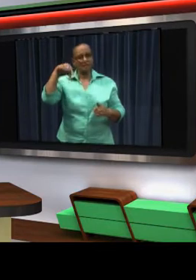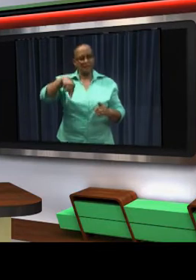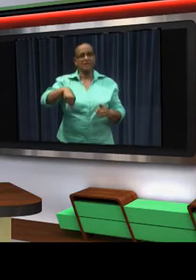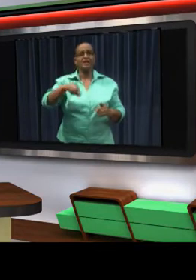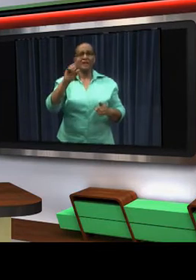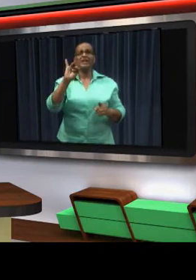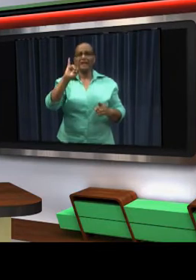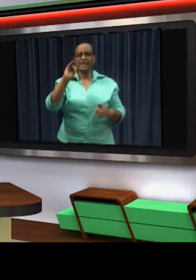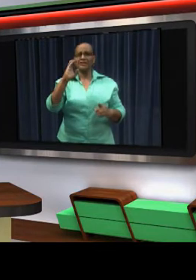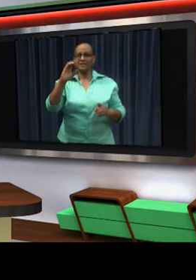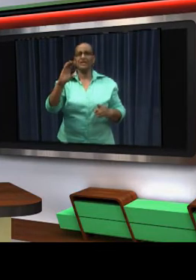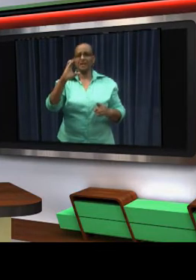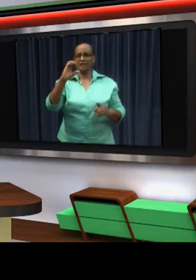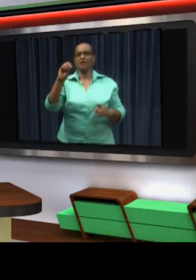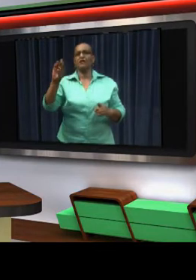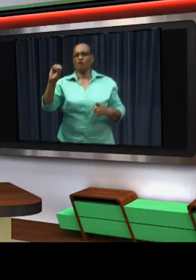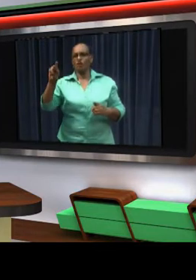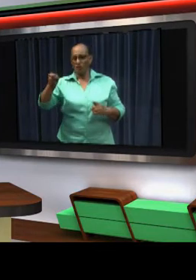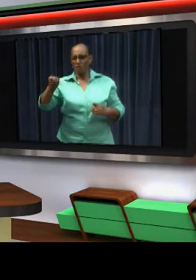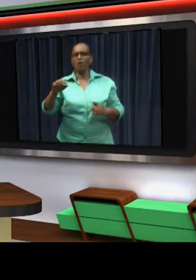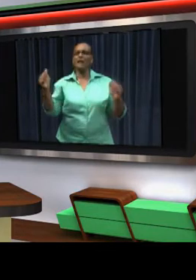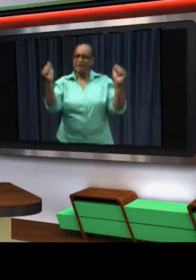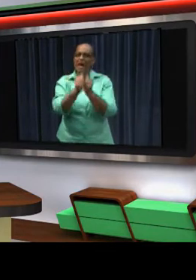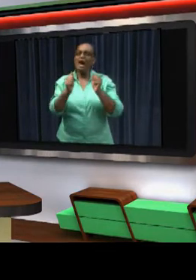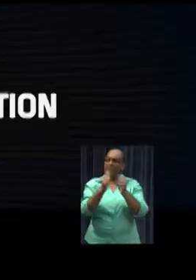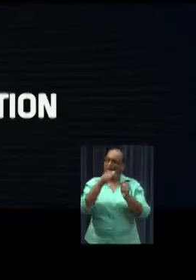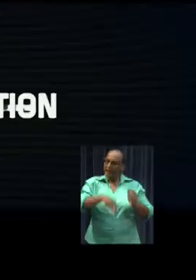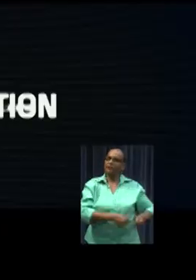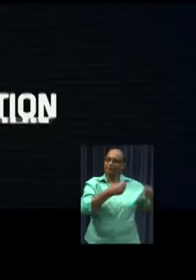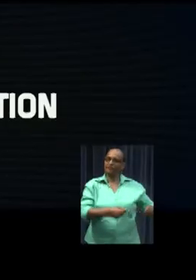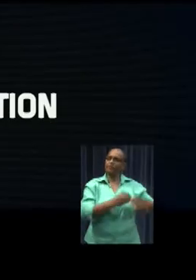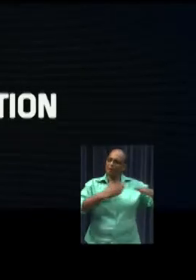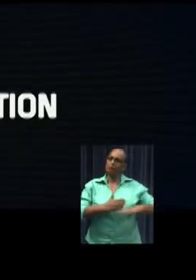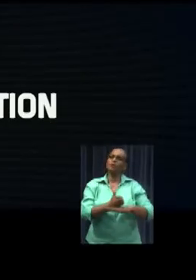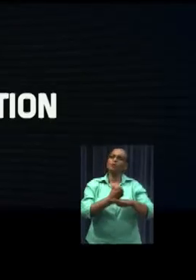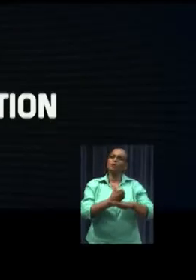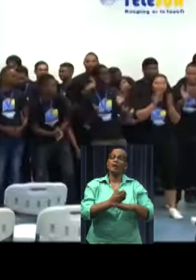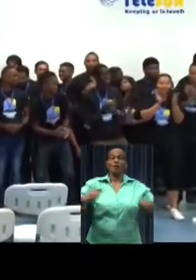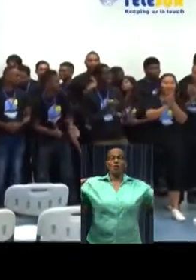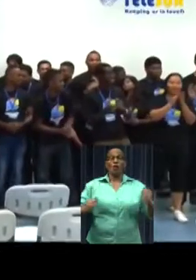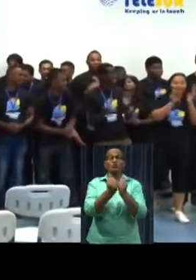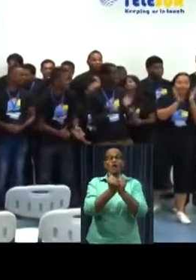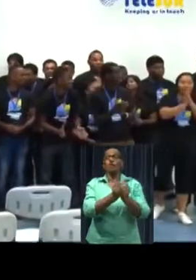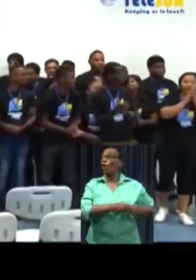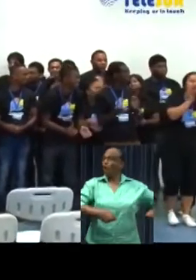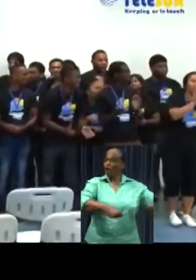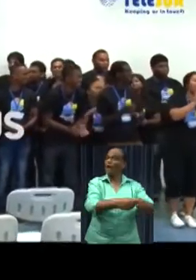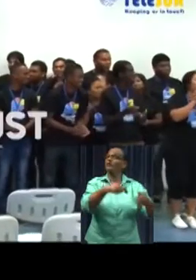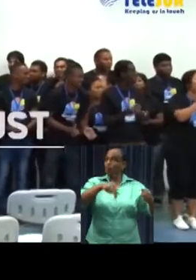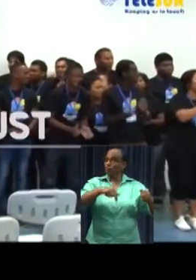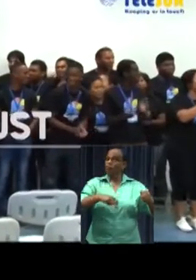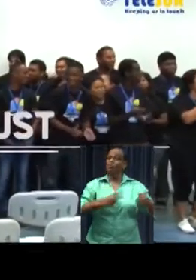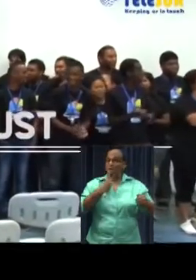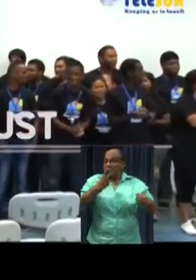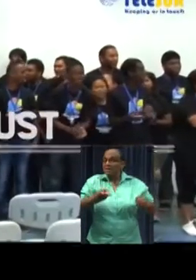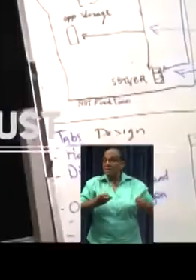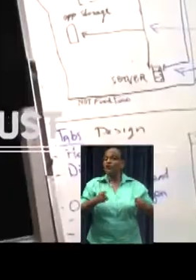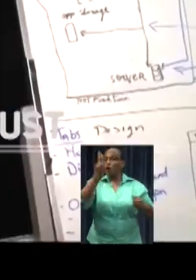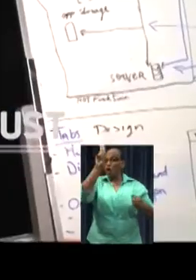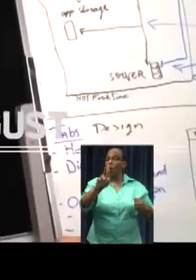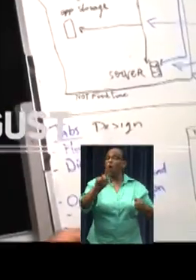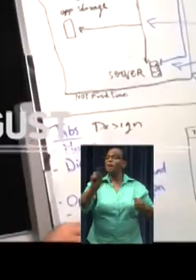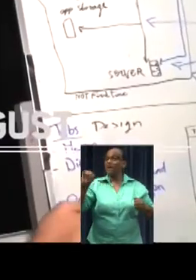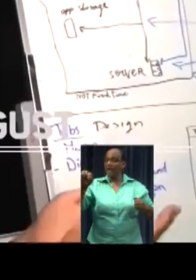ensures the continuation of this annual event. There are some challenges that the organization currently faces to get the